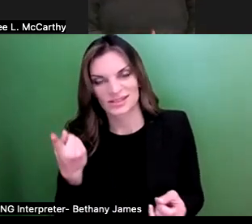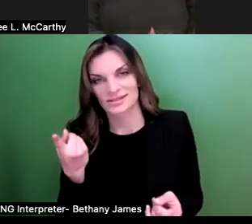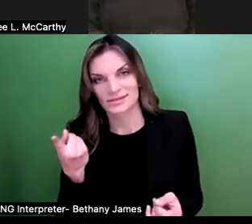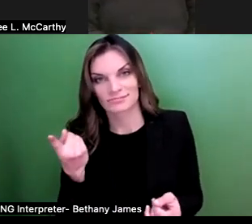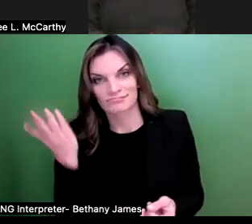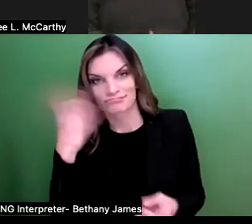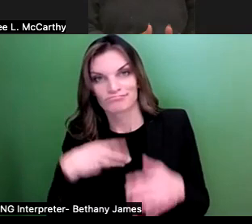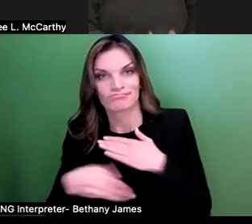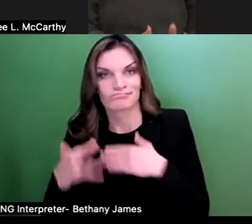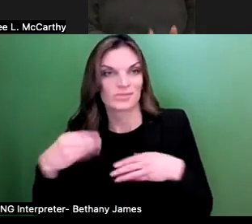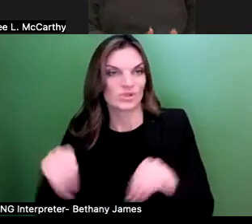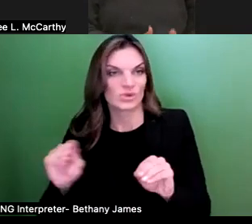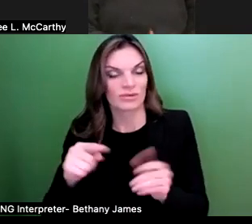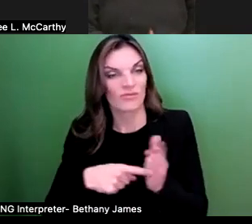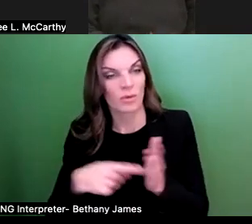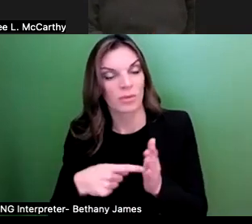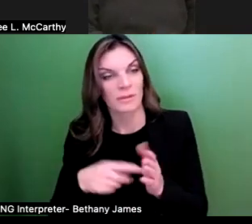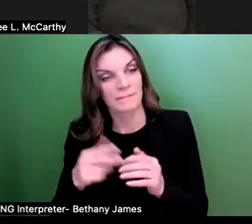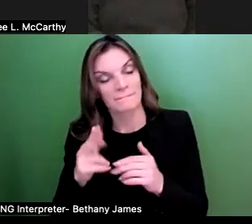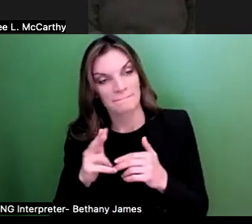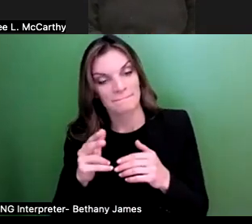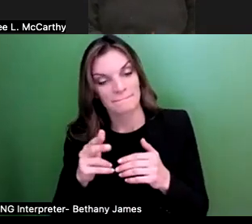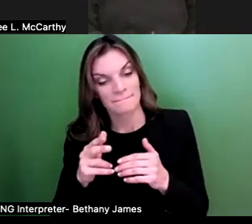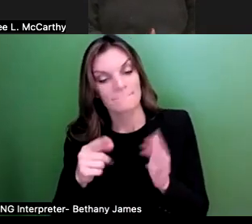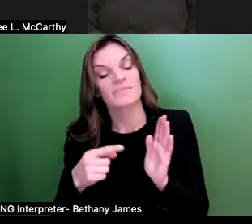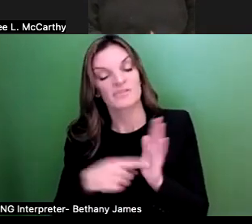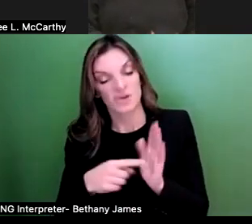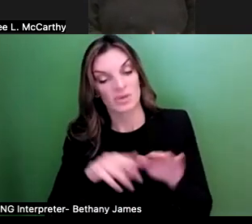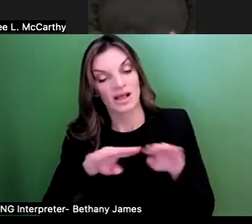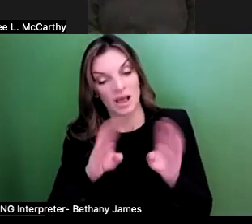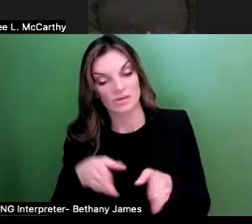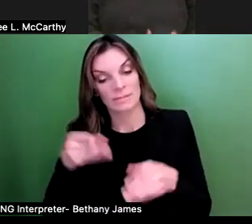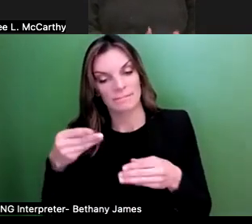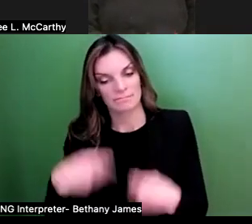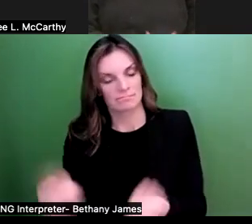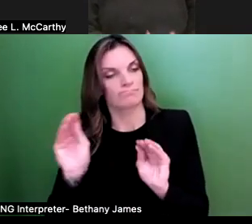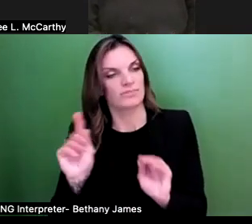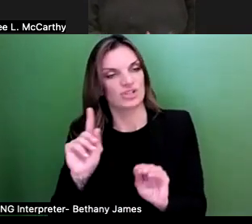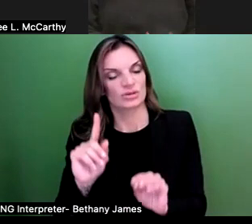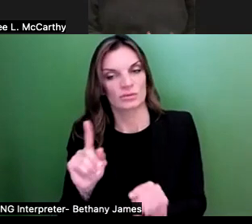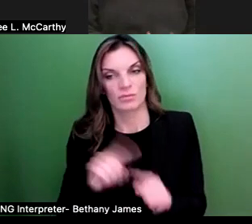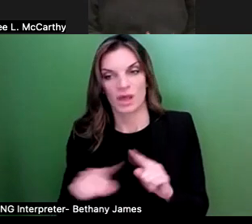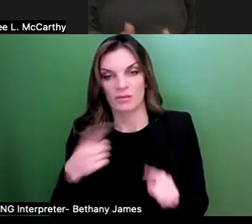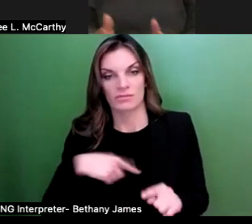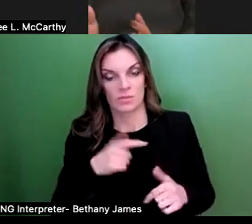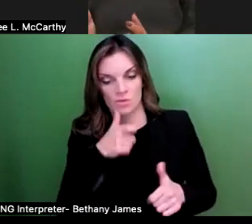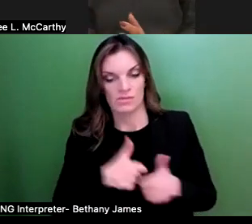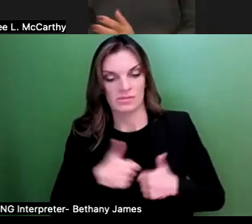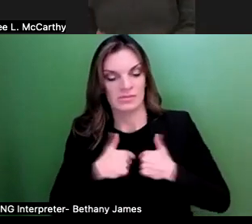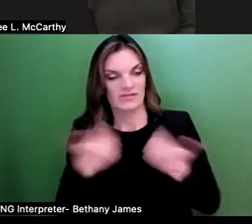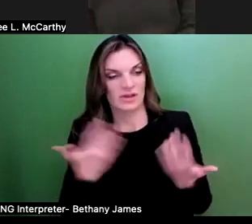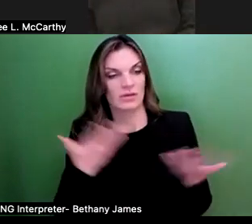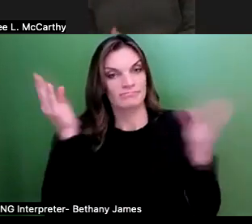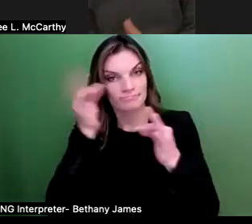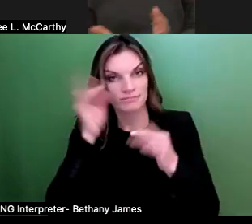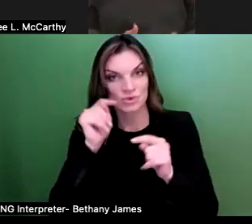affordable housing building, or they allowed the sale of an affordable housing building right from underneath the feet of the residents to